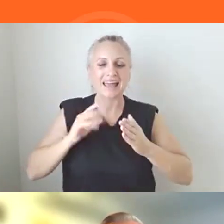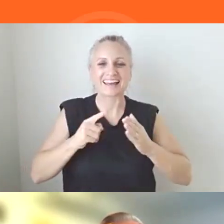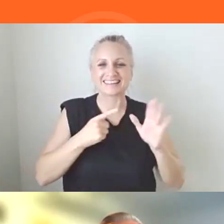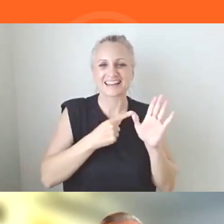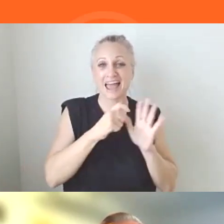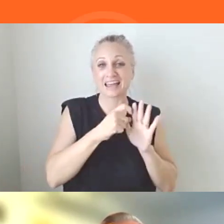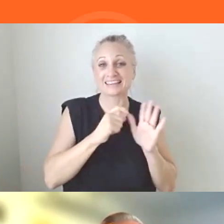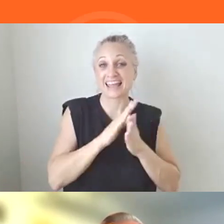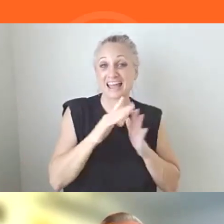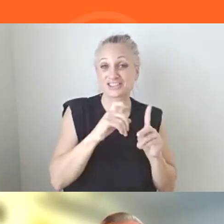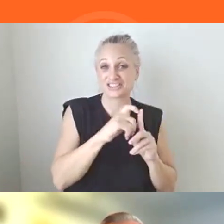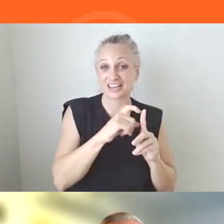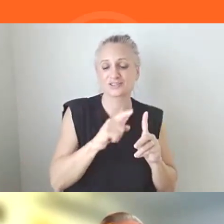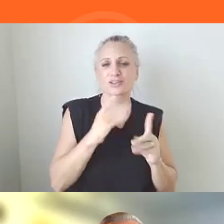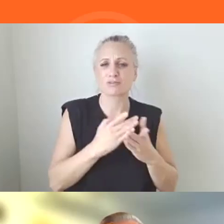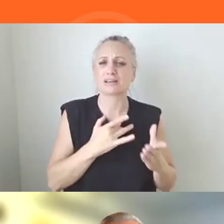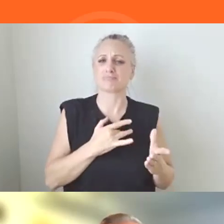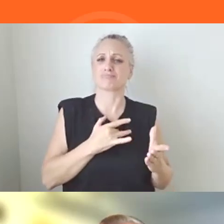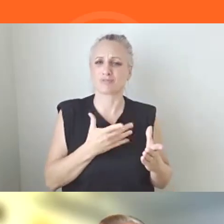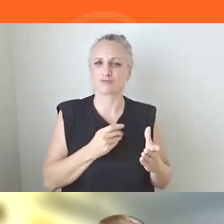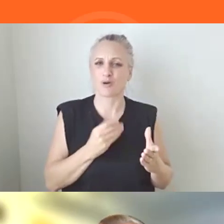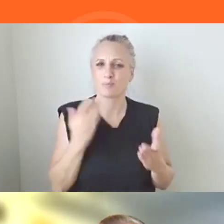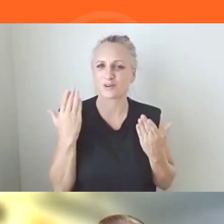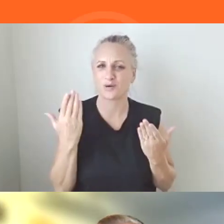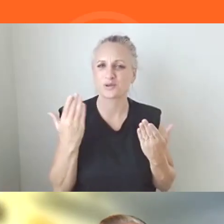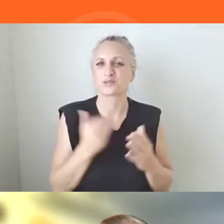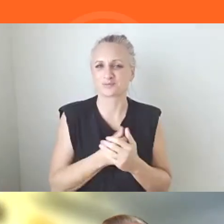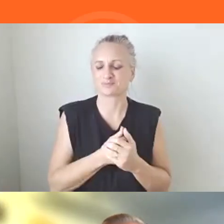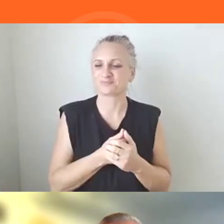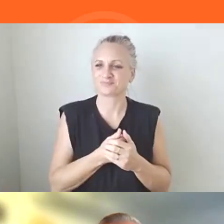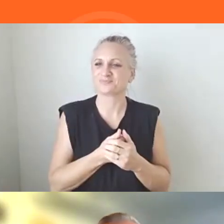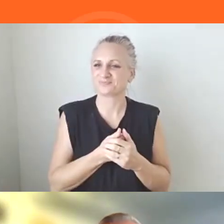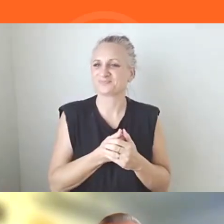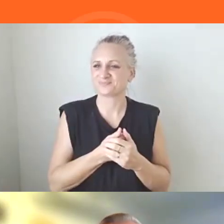resonated with them. So that was